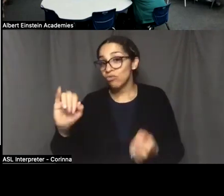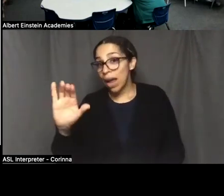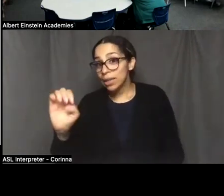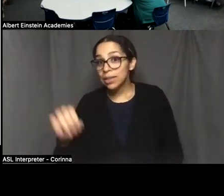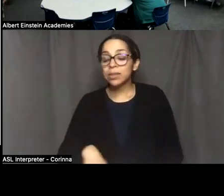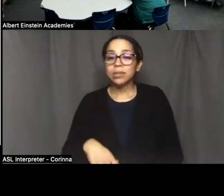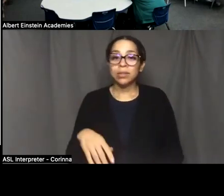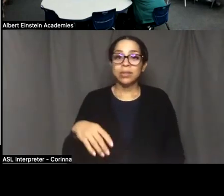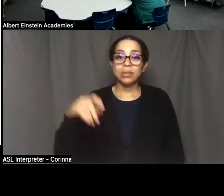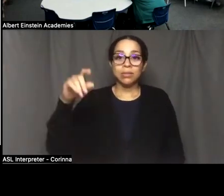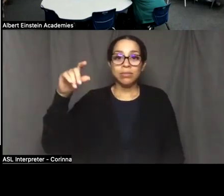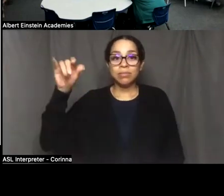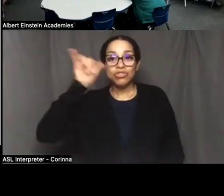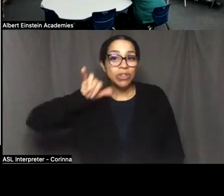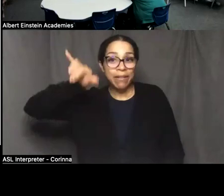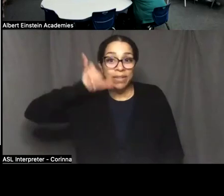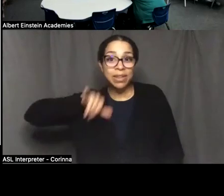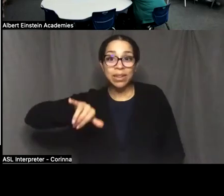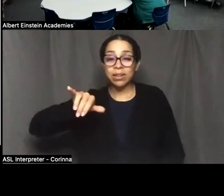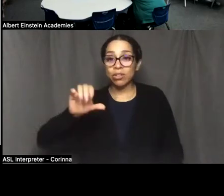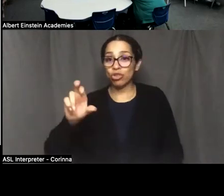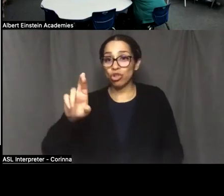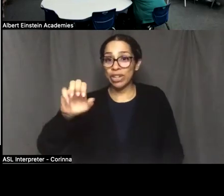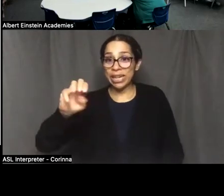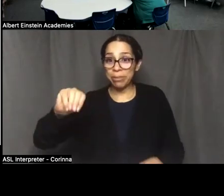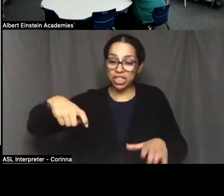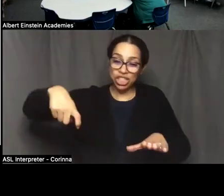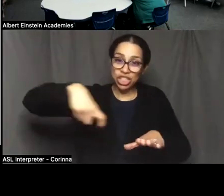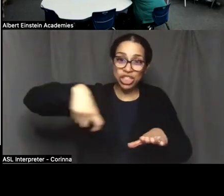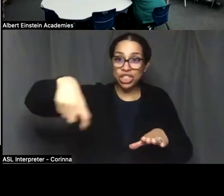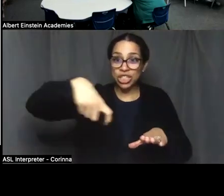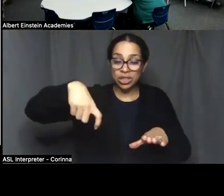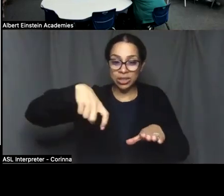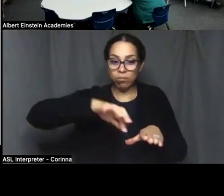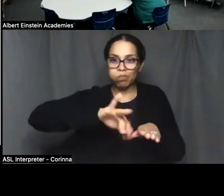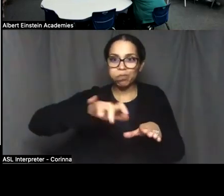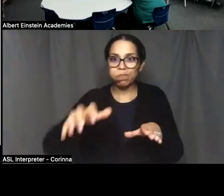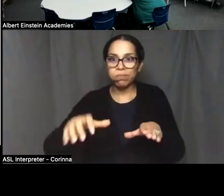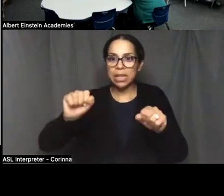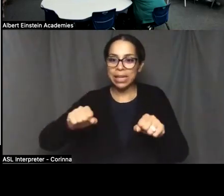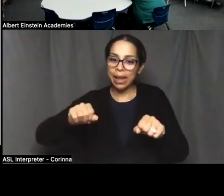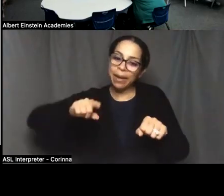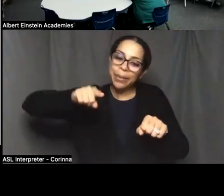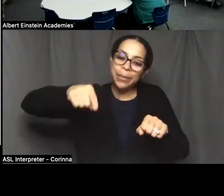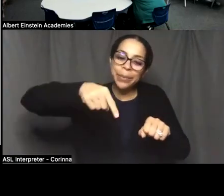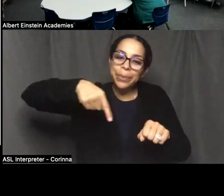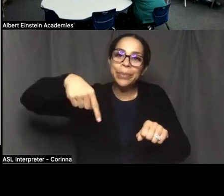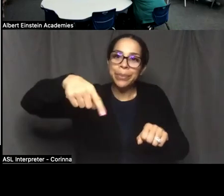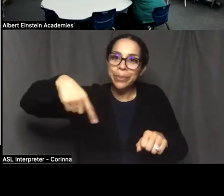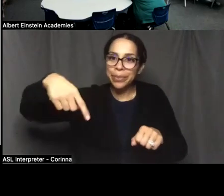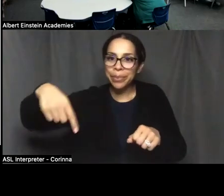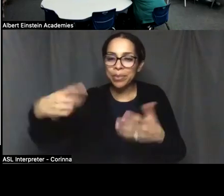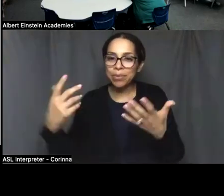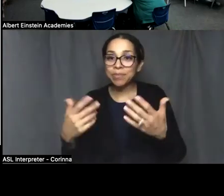What else? I mean, just kind of anything that they can make an impression in with their finger. And you can say the sound. You can say,